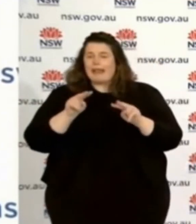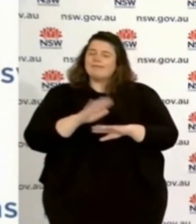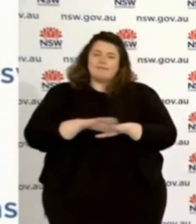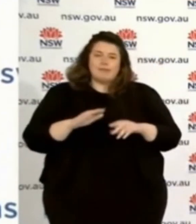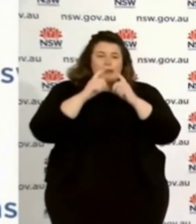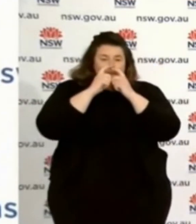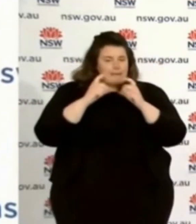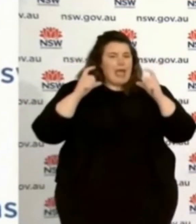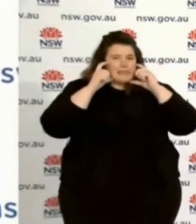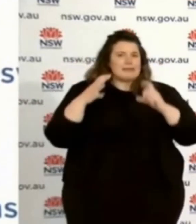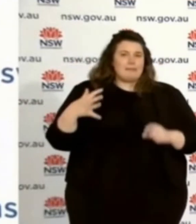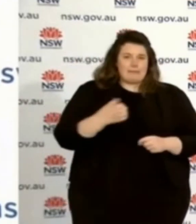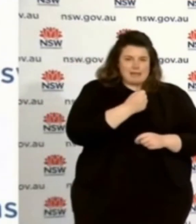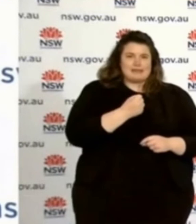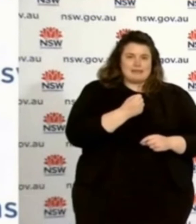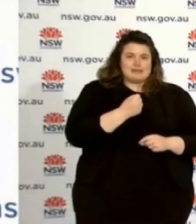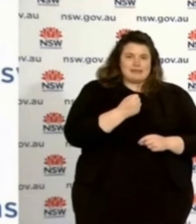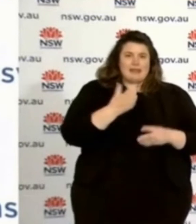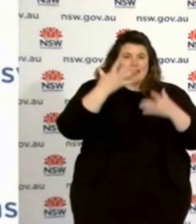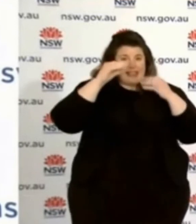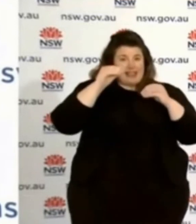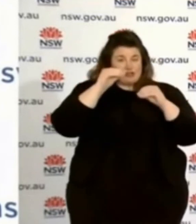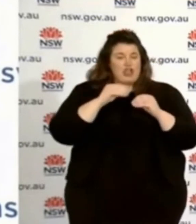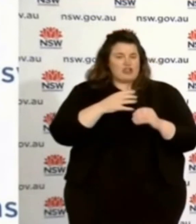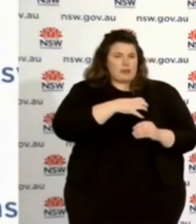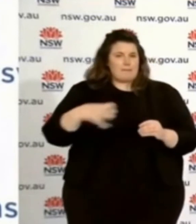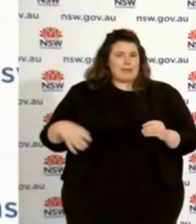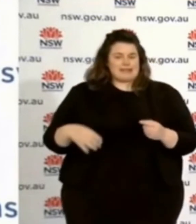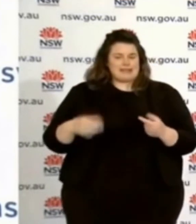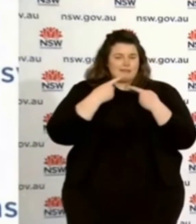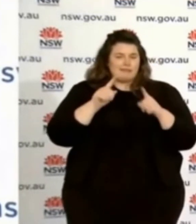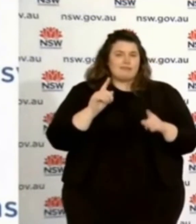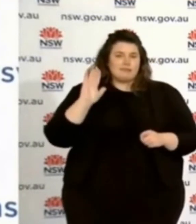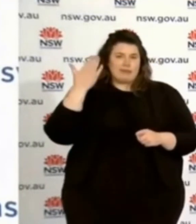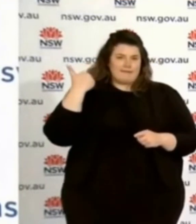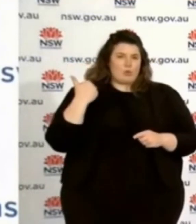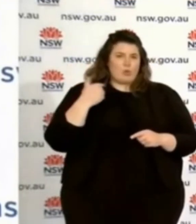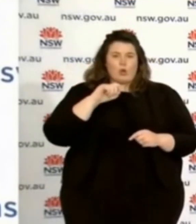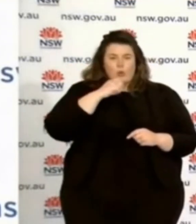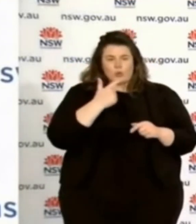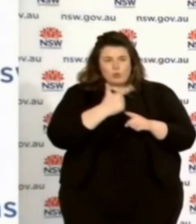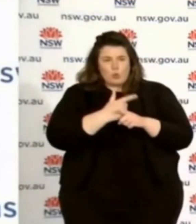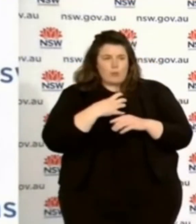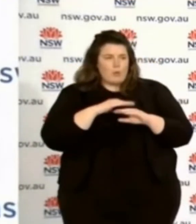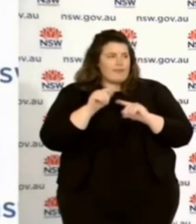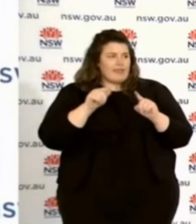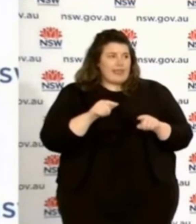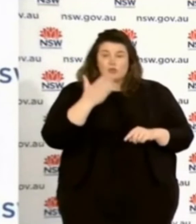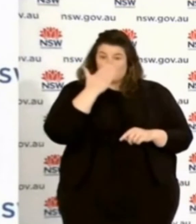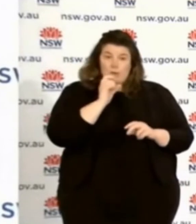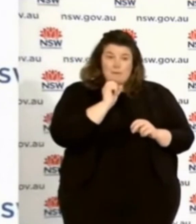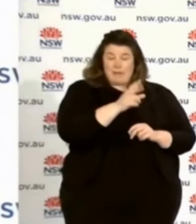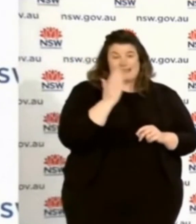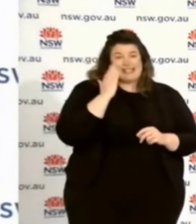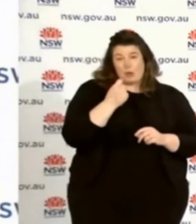of mask-wearing provisions. The Education Minister, Sarah Mitchell, has detailed that before, and we'll probably have more to say about that. So schools will return, even if